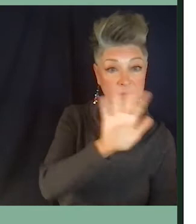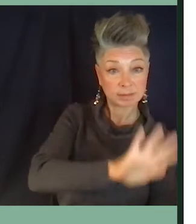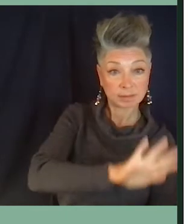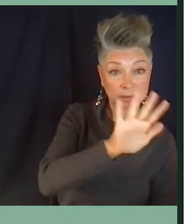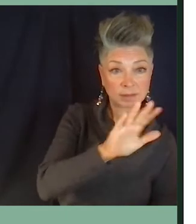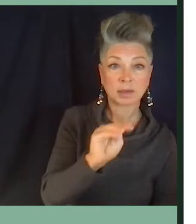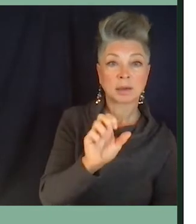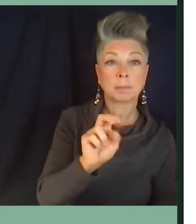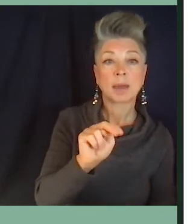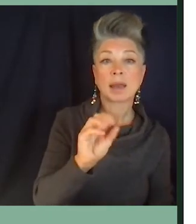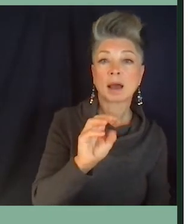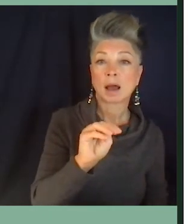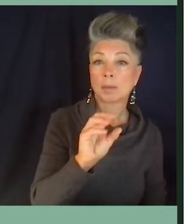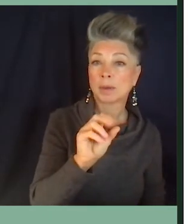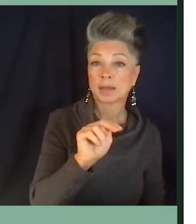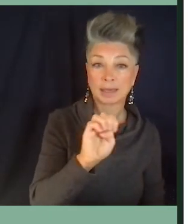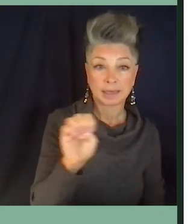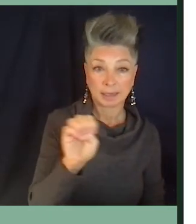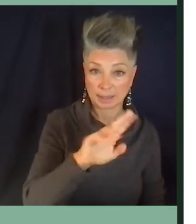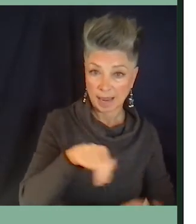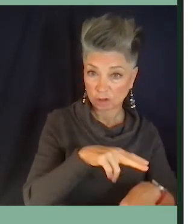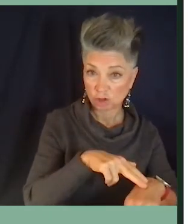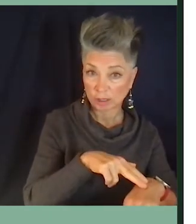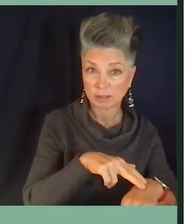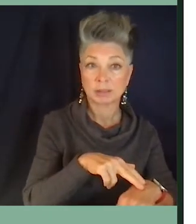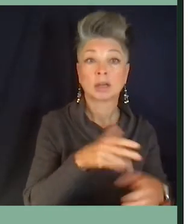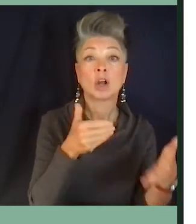On the east side of the state is the Menominee Nation.